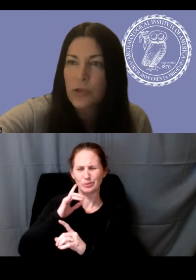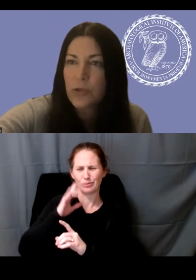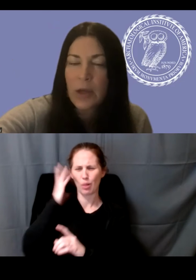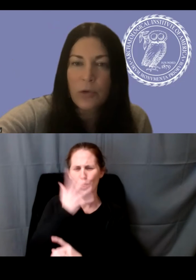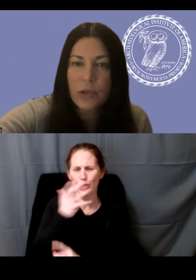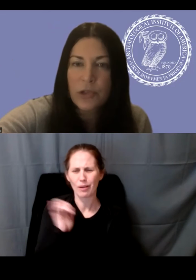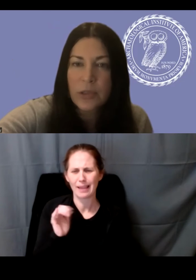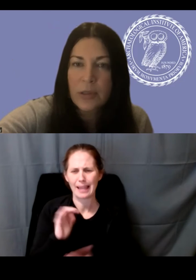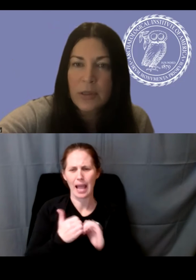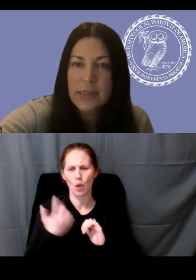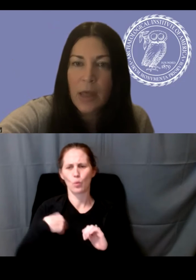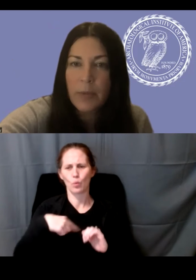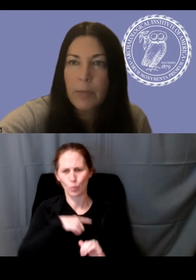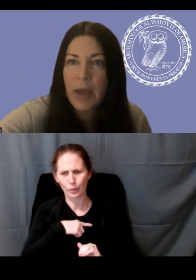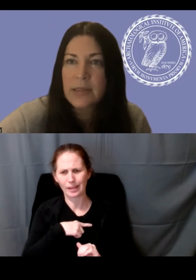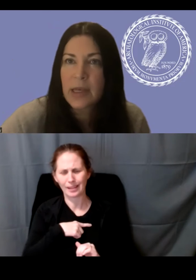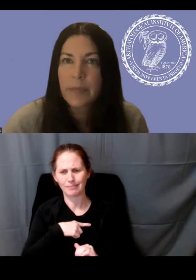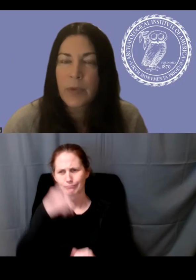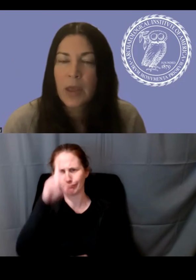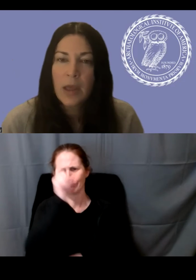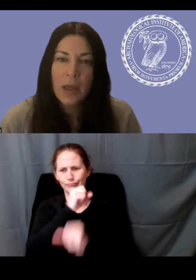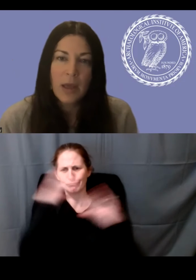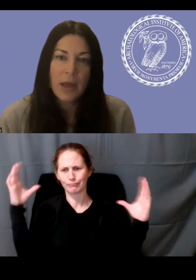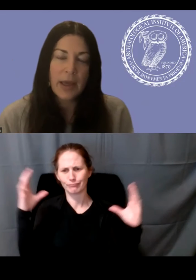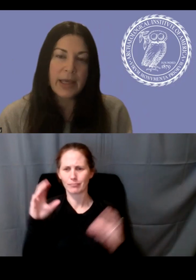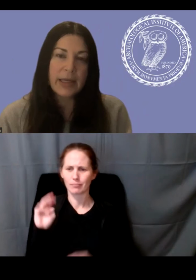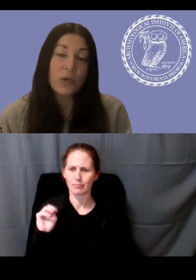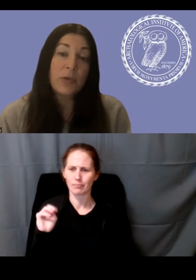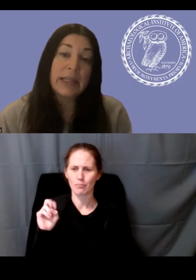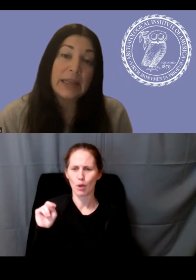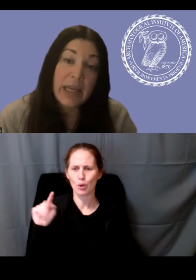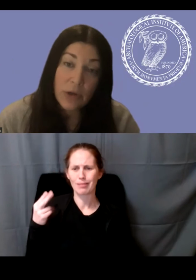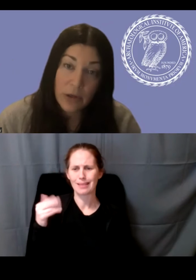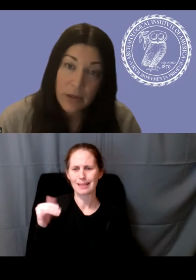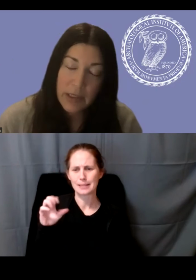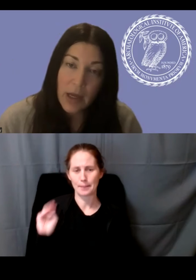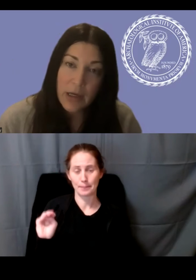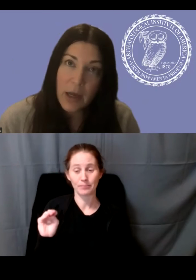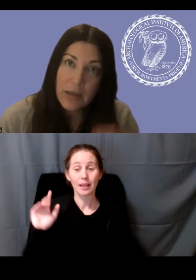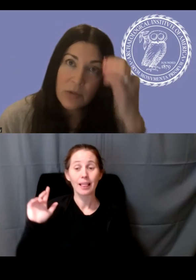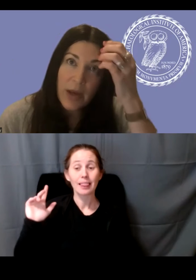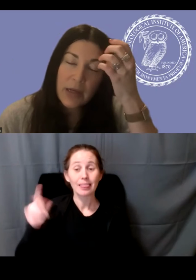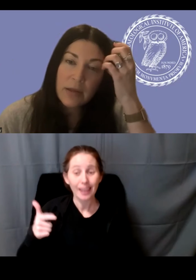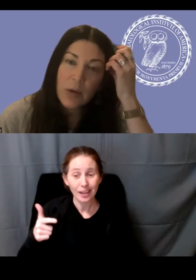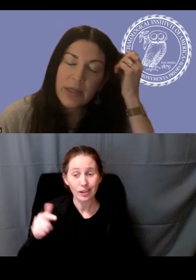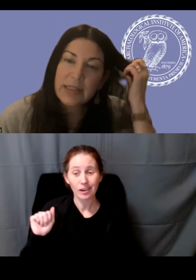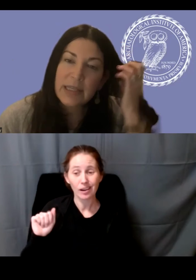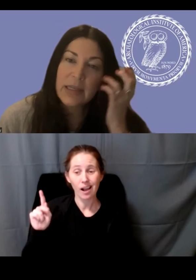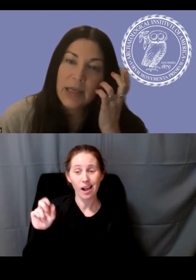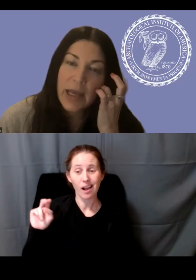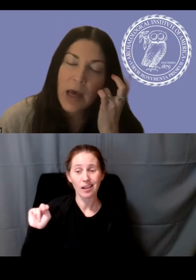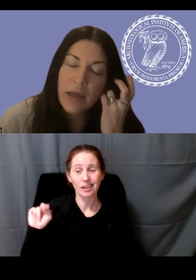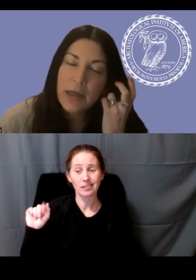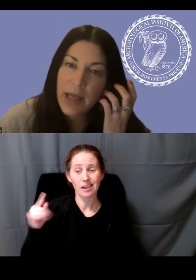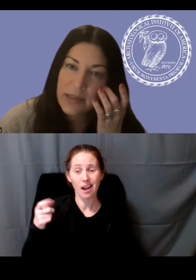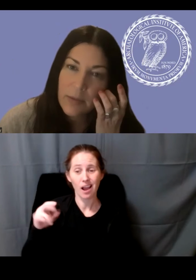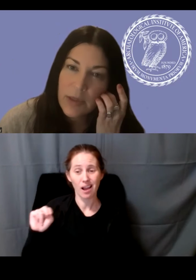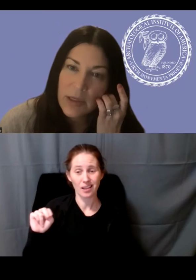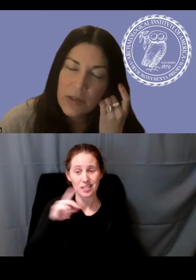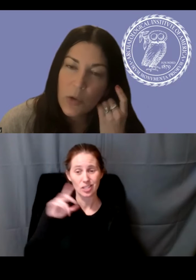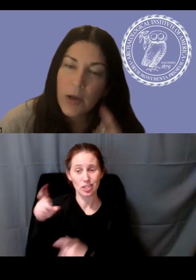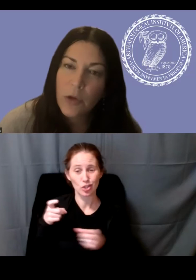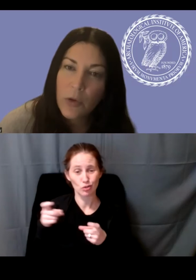in a Judeo-Christian Islamic mindset. It is only later in Akhenaten's reign that we see the